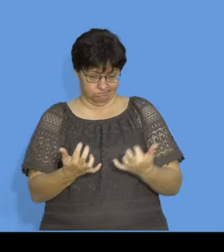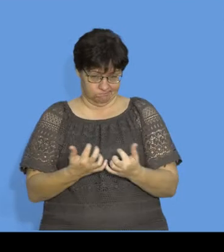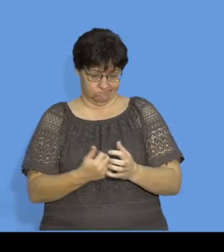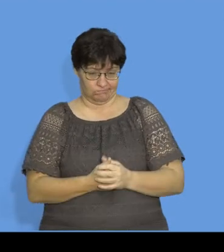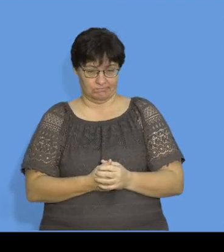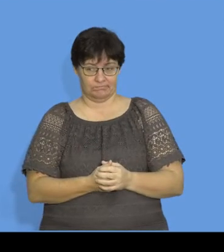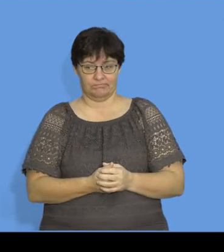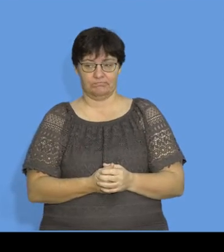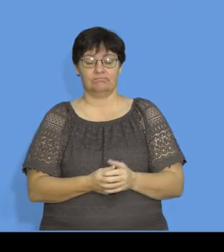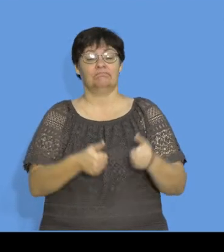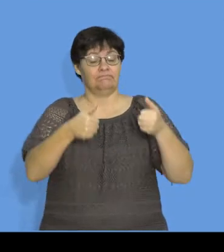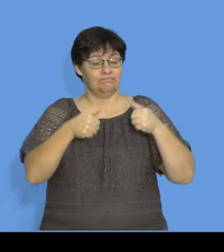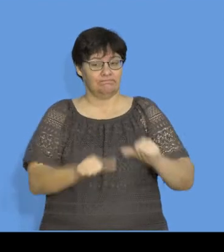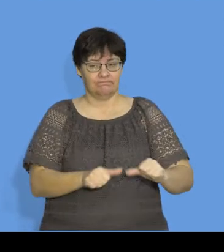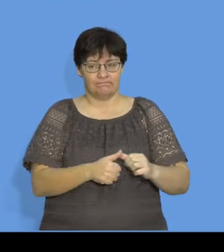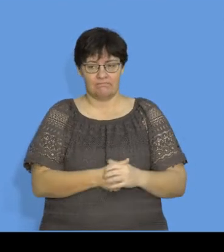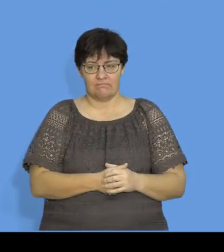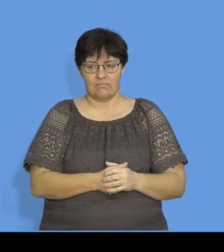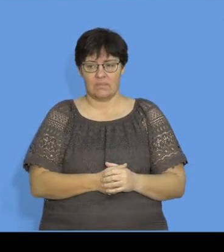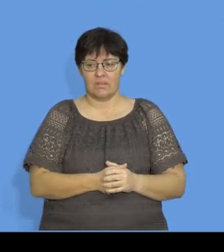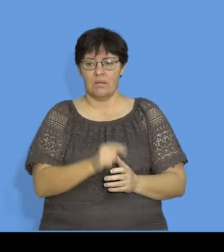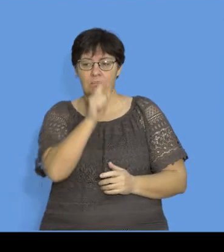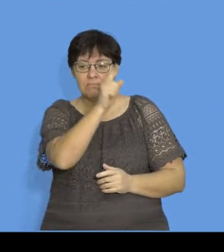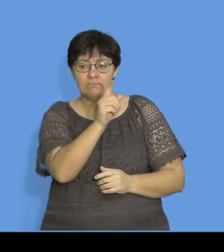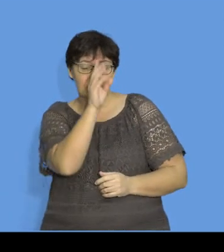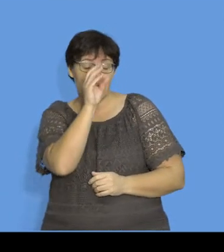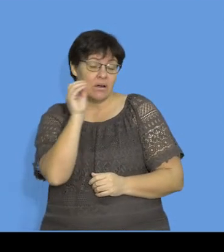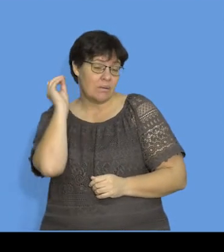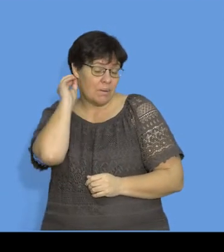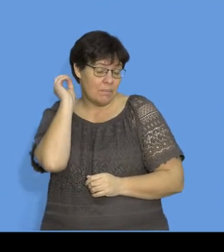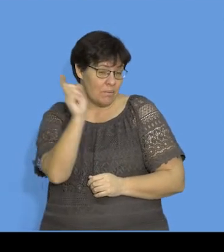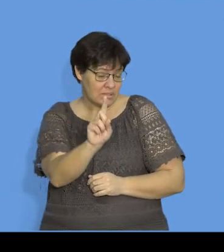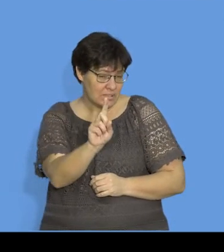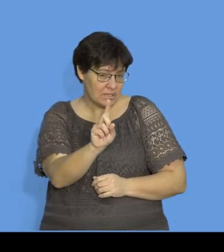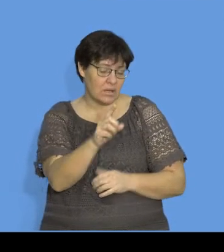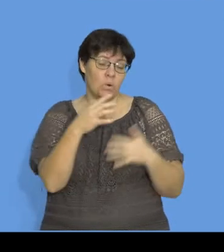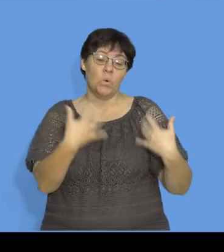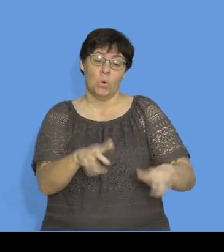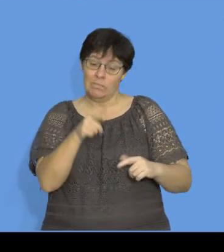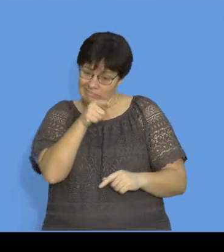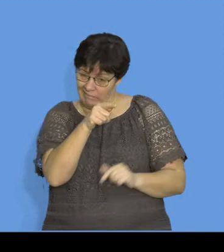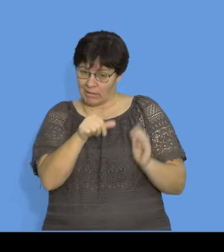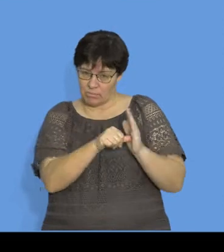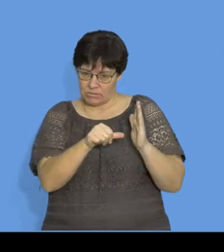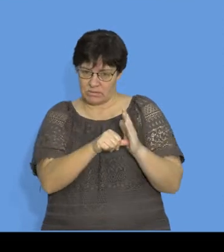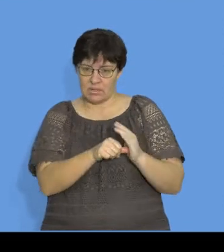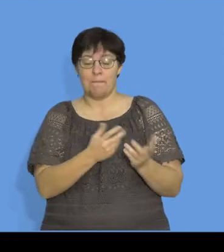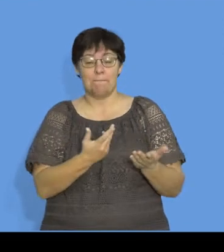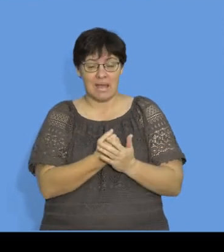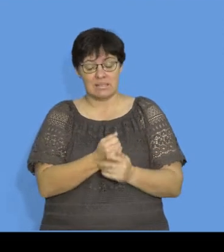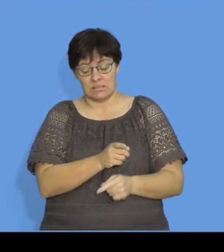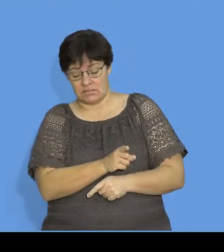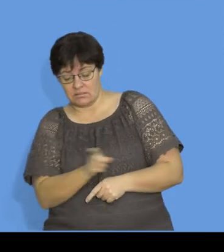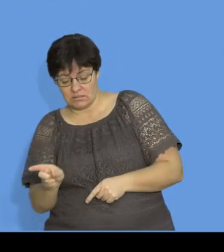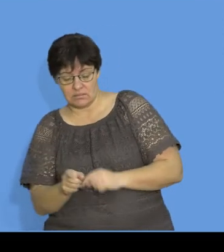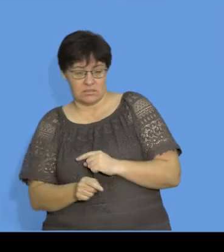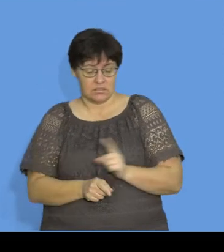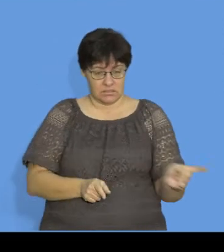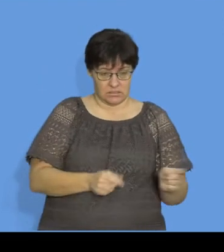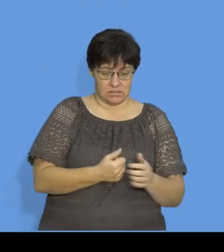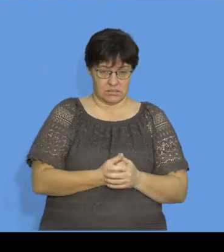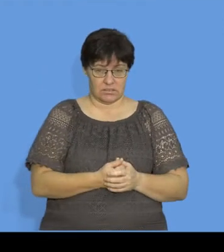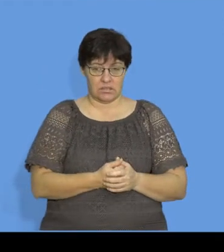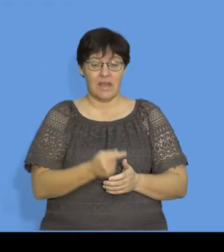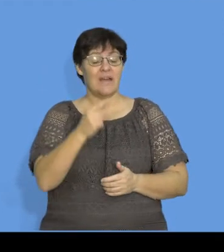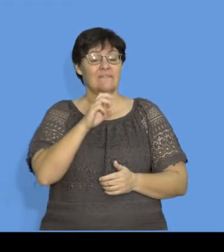Then remember, big NB. Direction. If you have